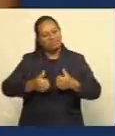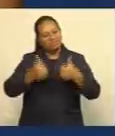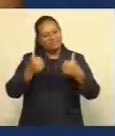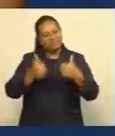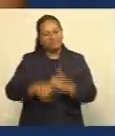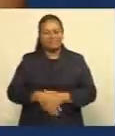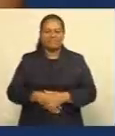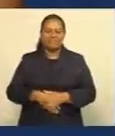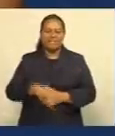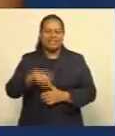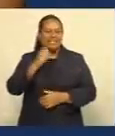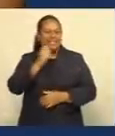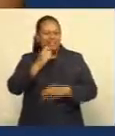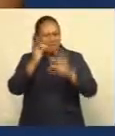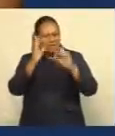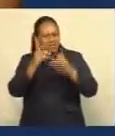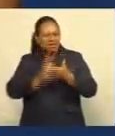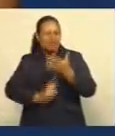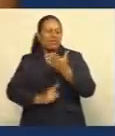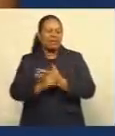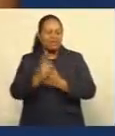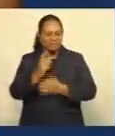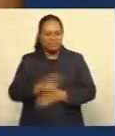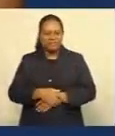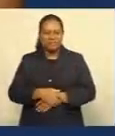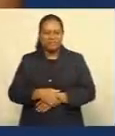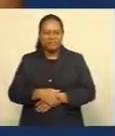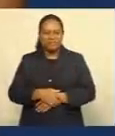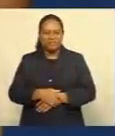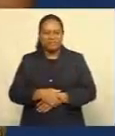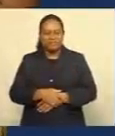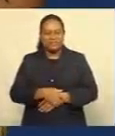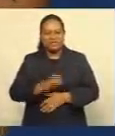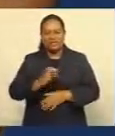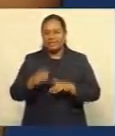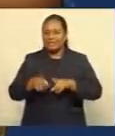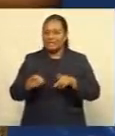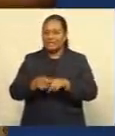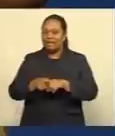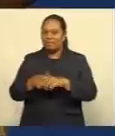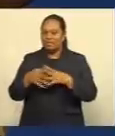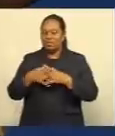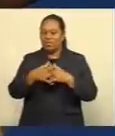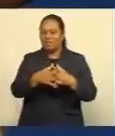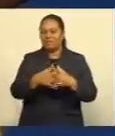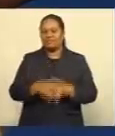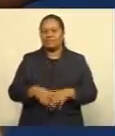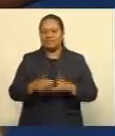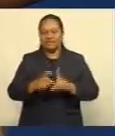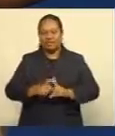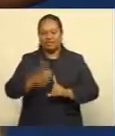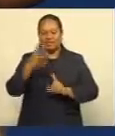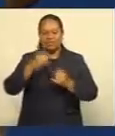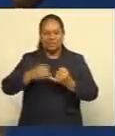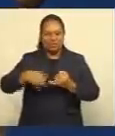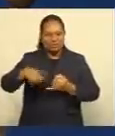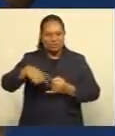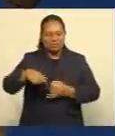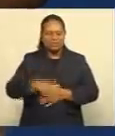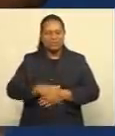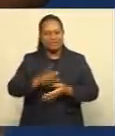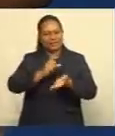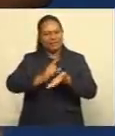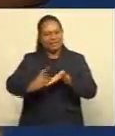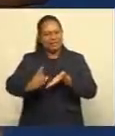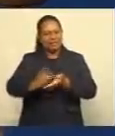is a shower system moving in, but it's very unlikely for the westerners. Eastwards from Pakhabarasuva, clear and